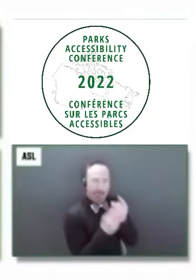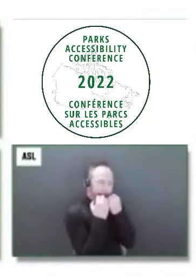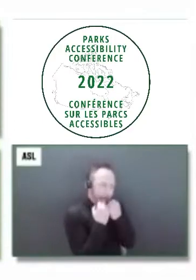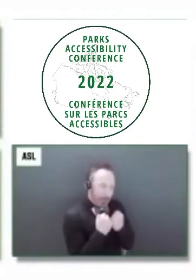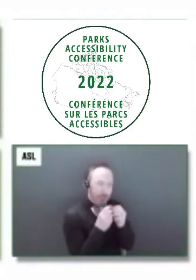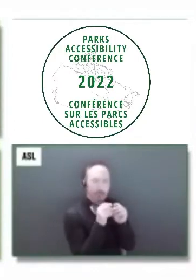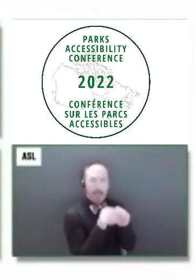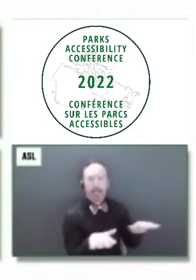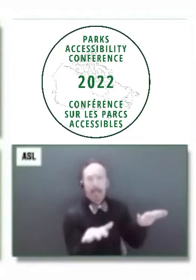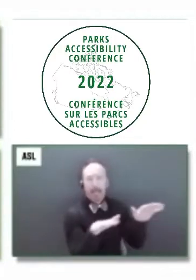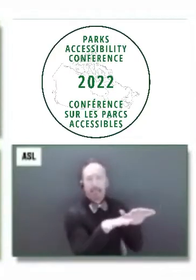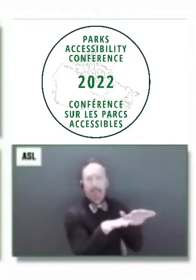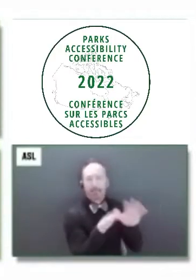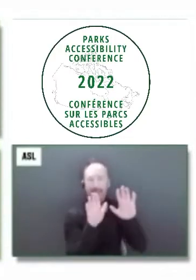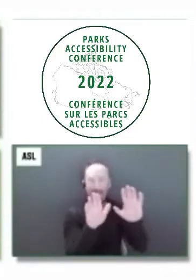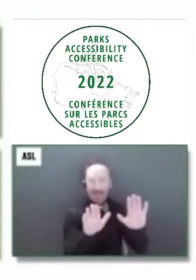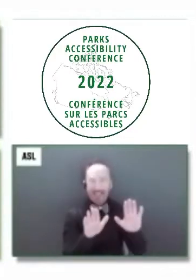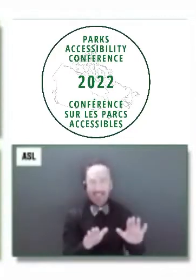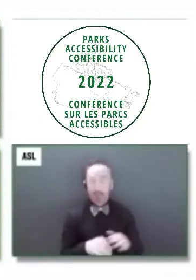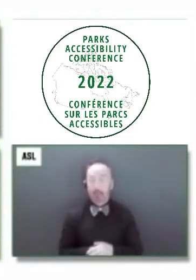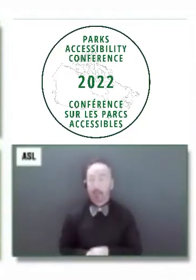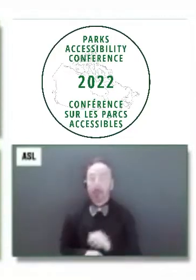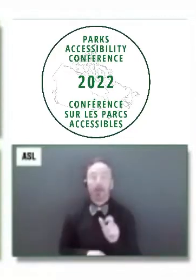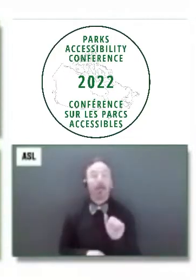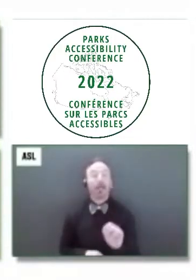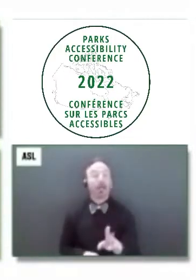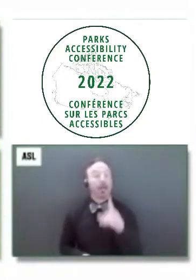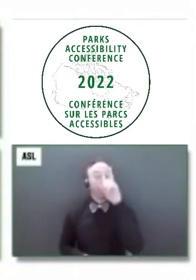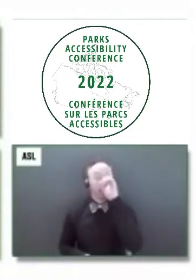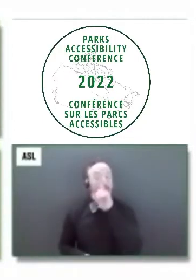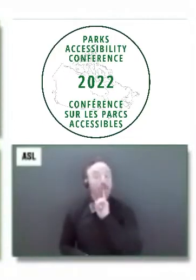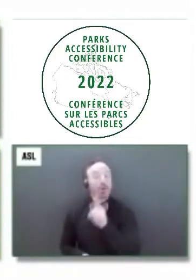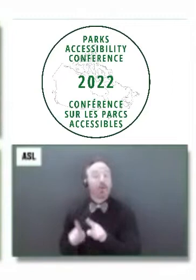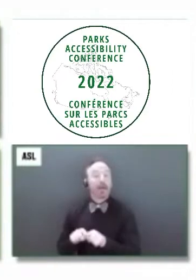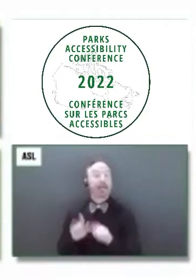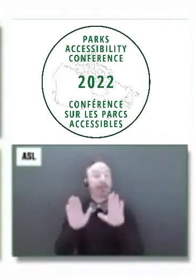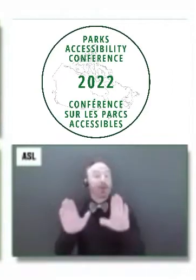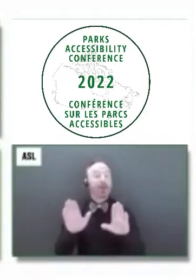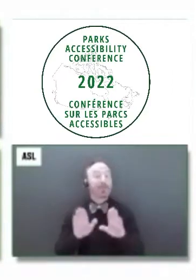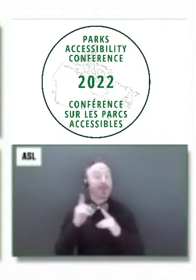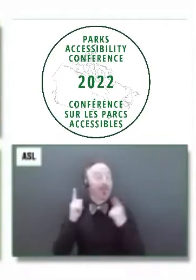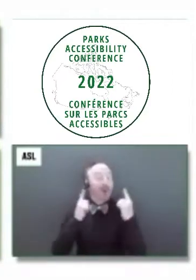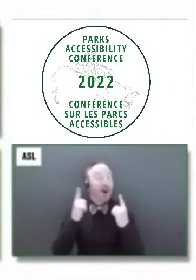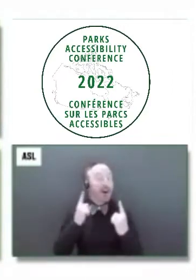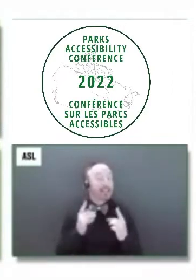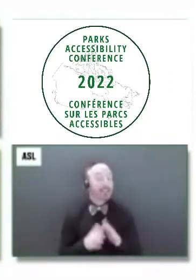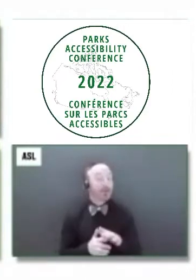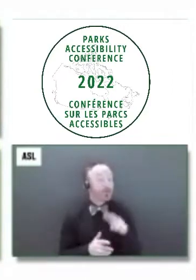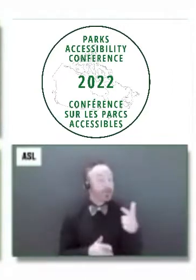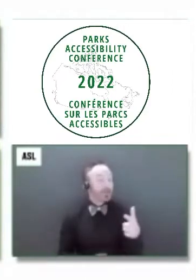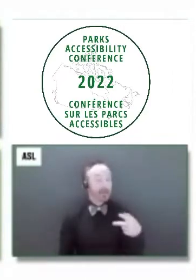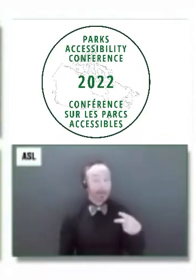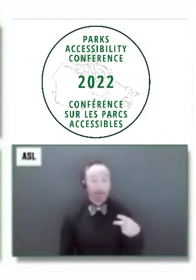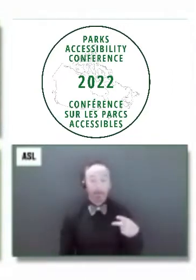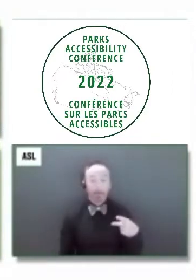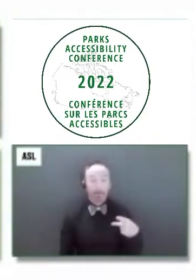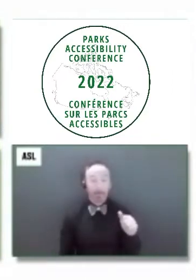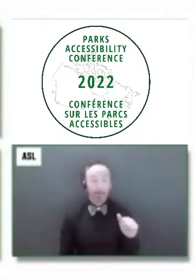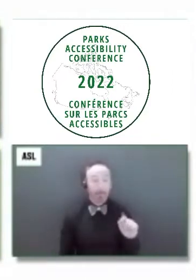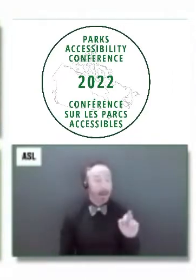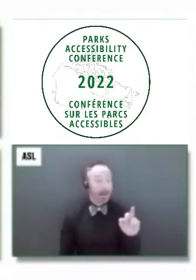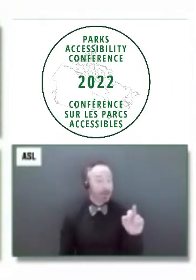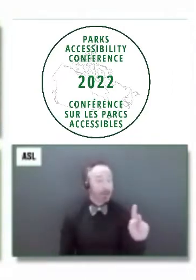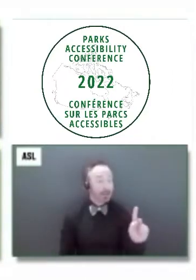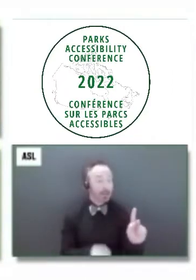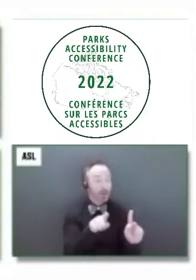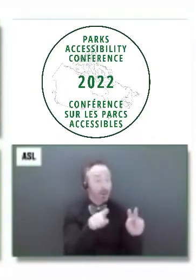No, thank you. Those are some fantastic thoughts. Patrick, do you have any thoughts on adaptive equipment and sort